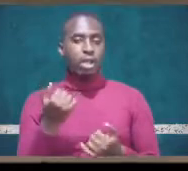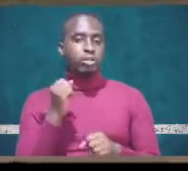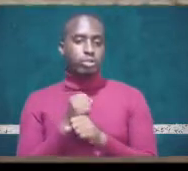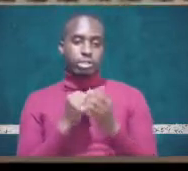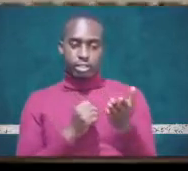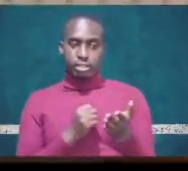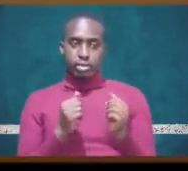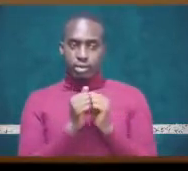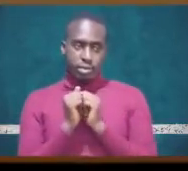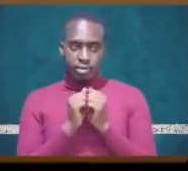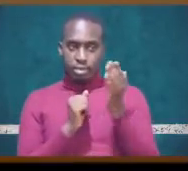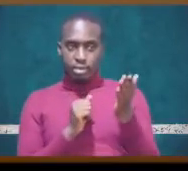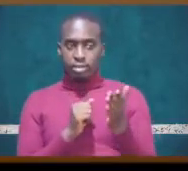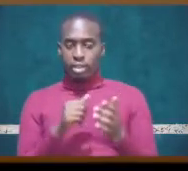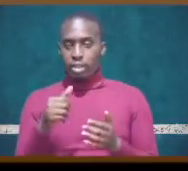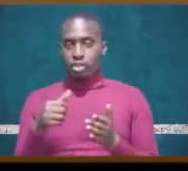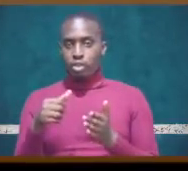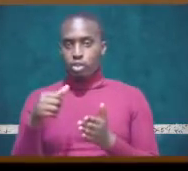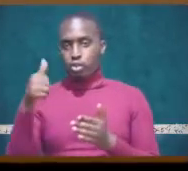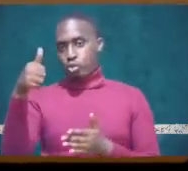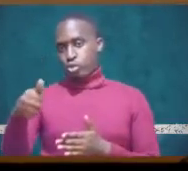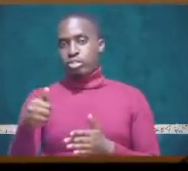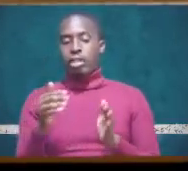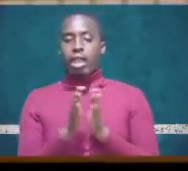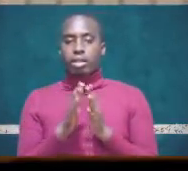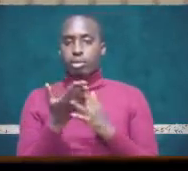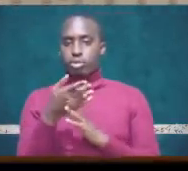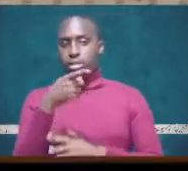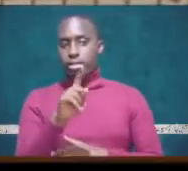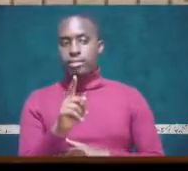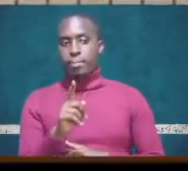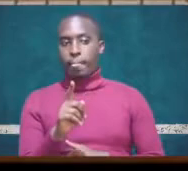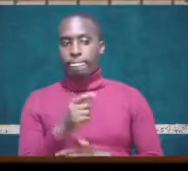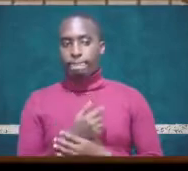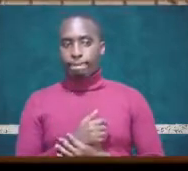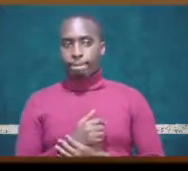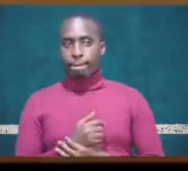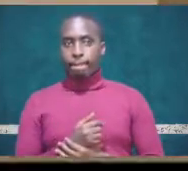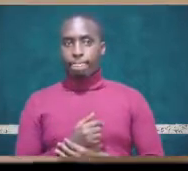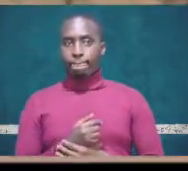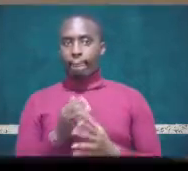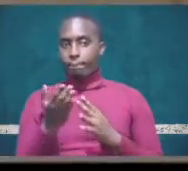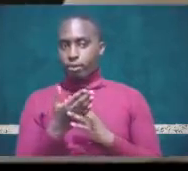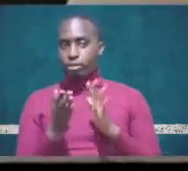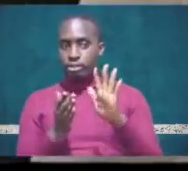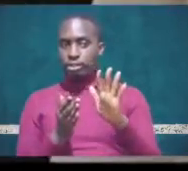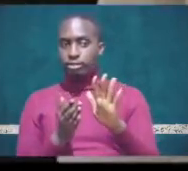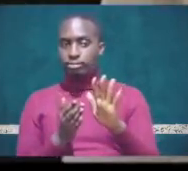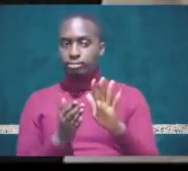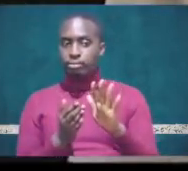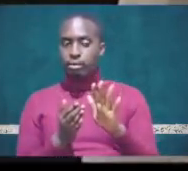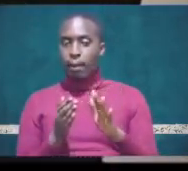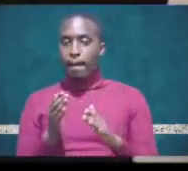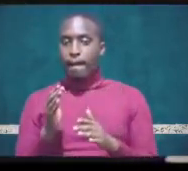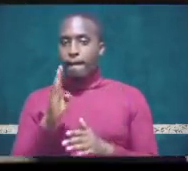this with the help of this switch that I have, and in between this in between this